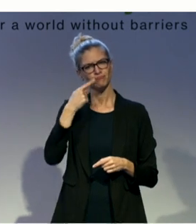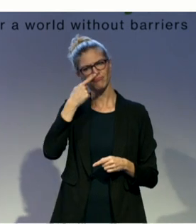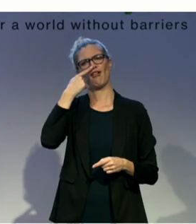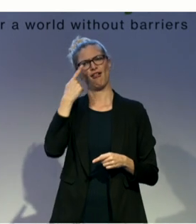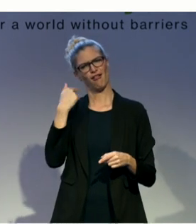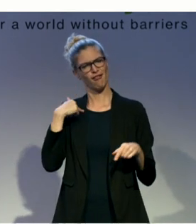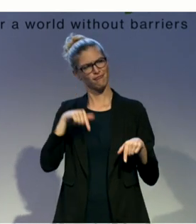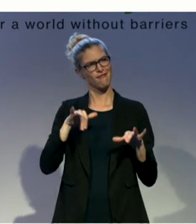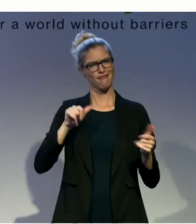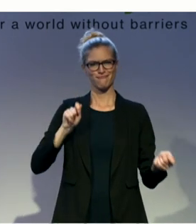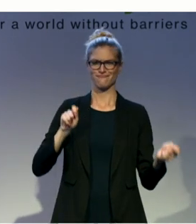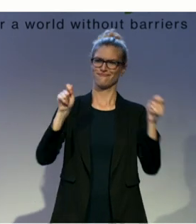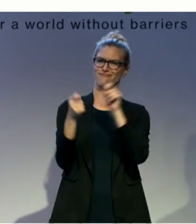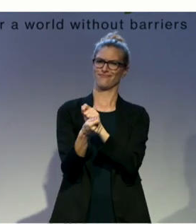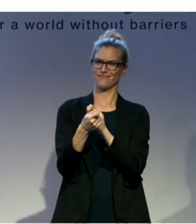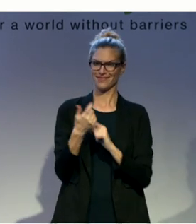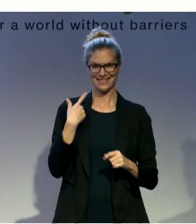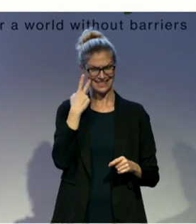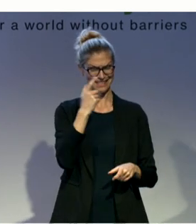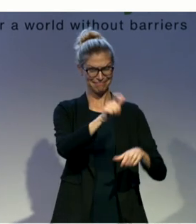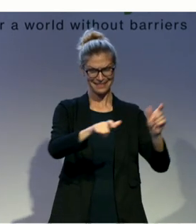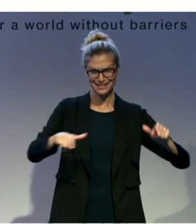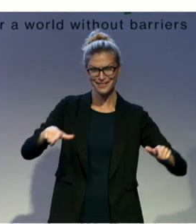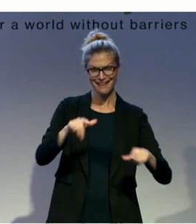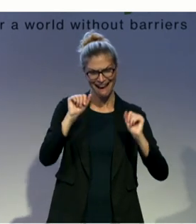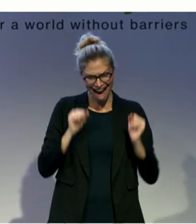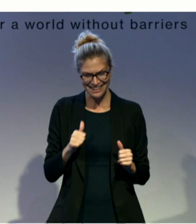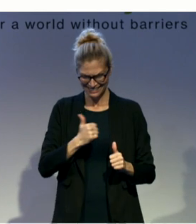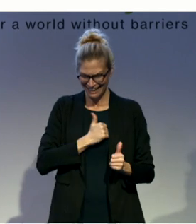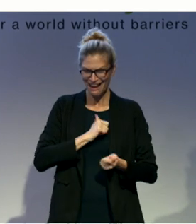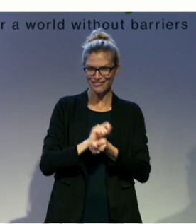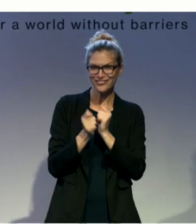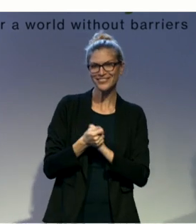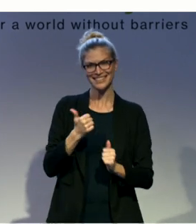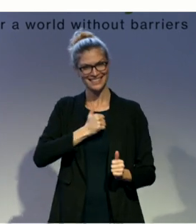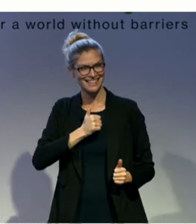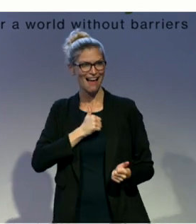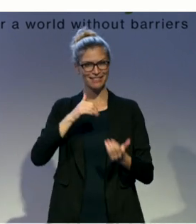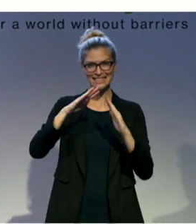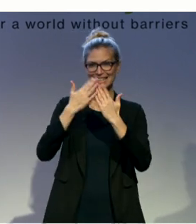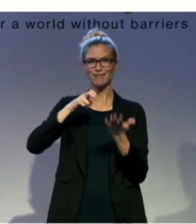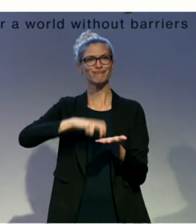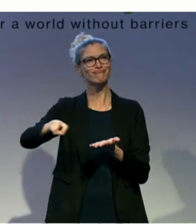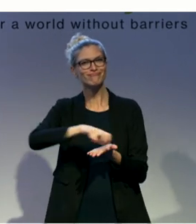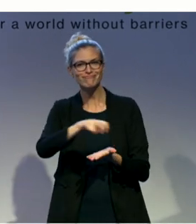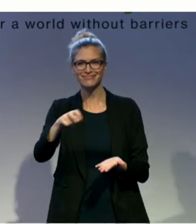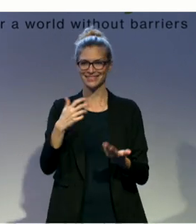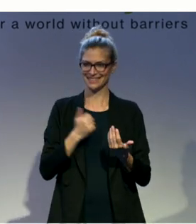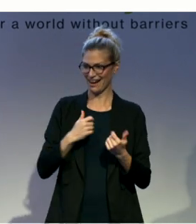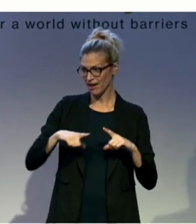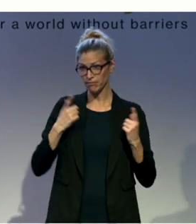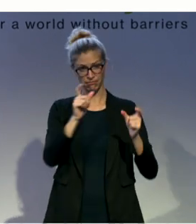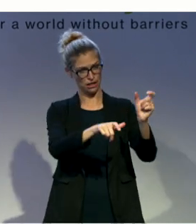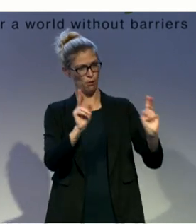changes we see in our users. They learn to live in urban conditions as free citizens, to get in touch with